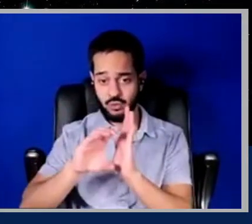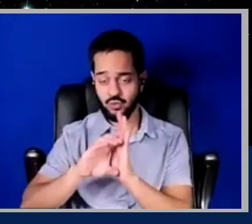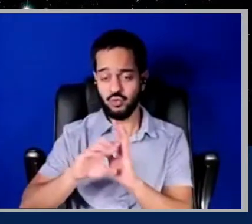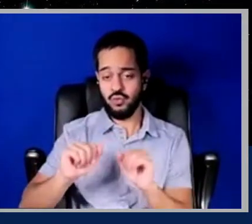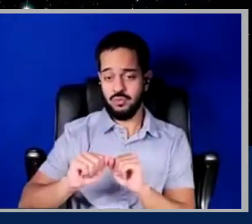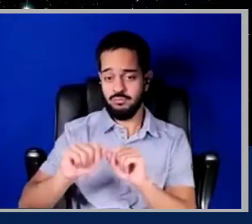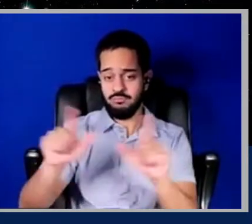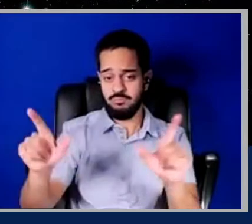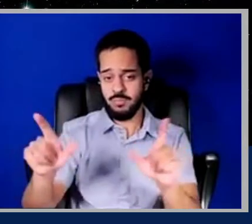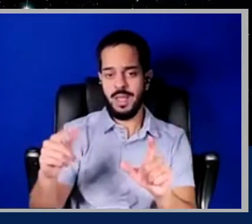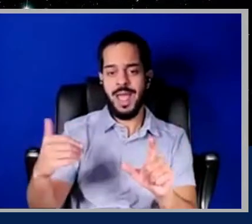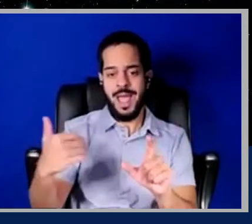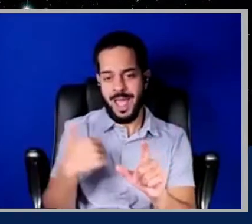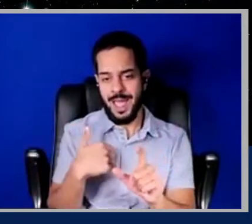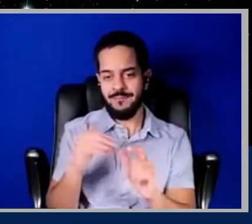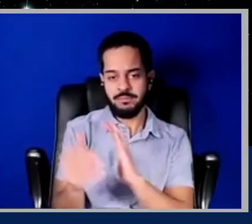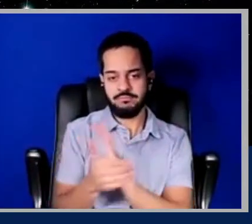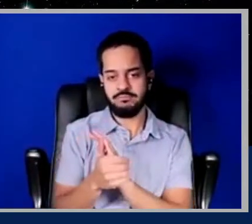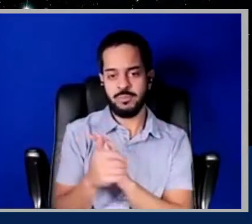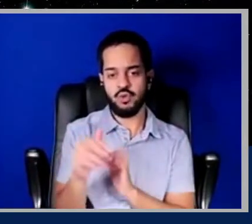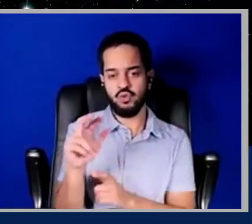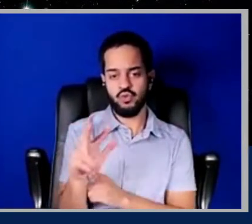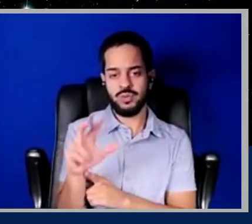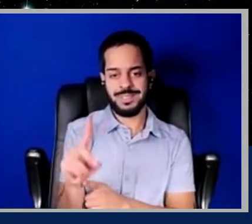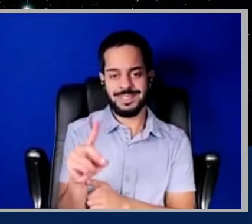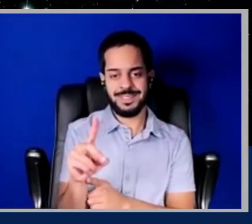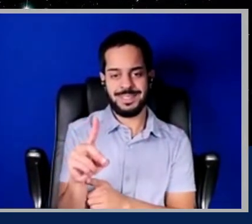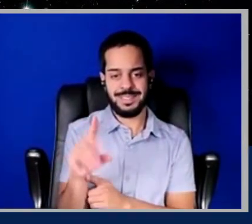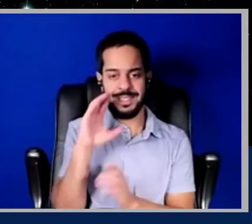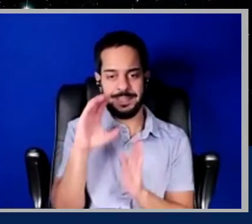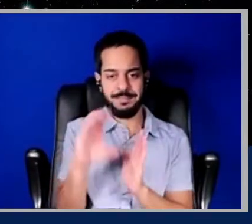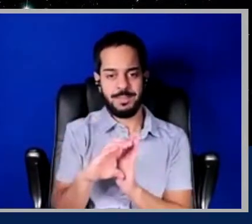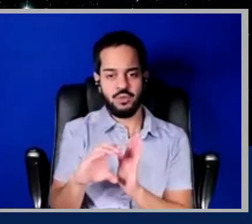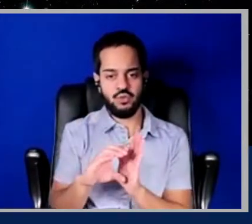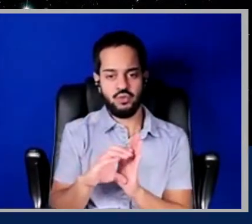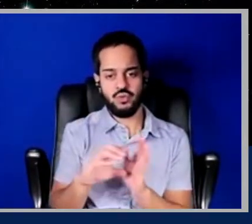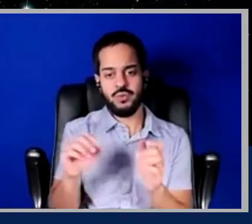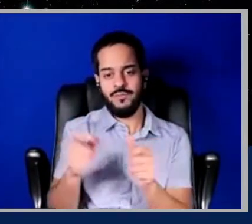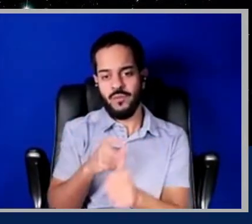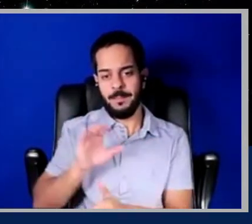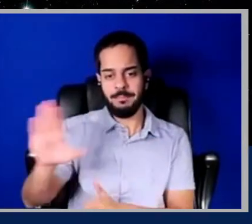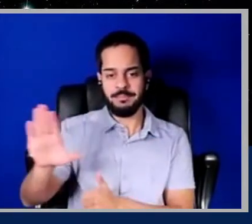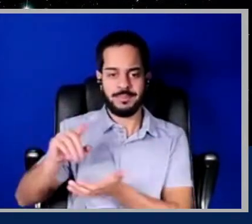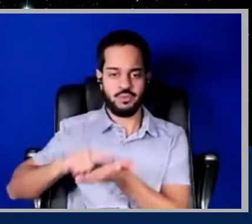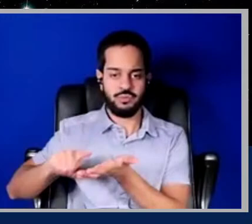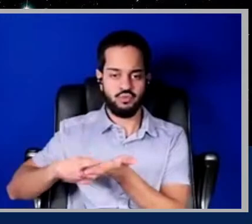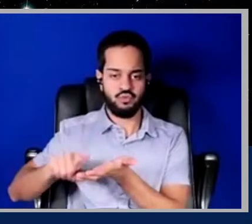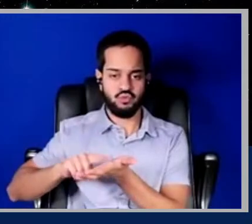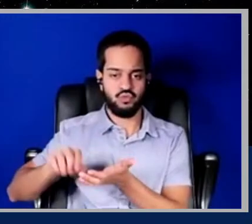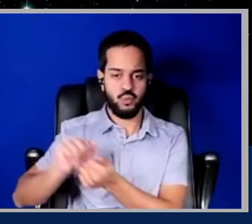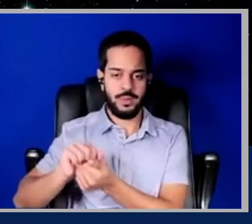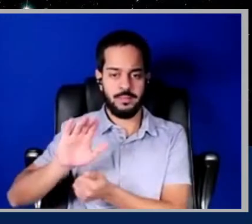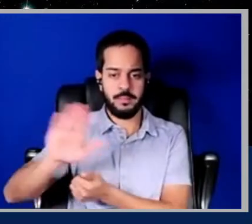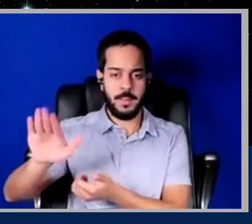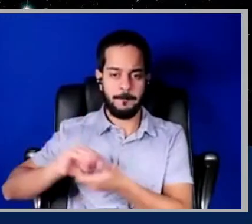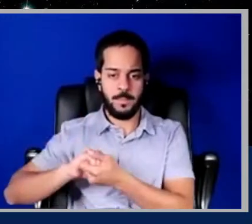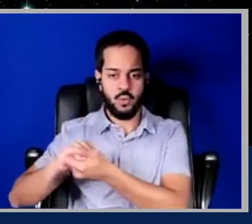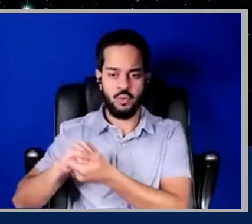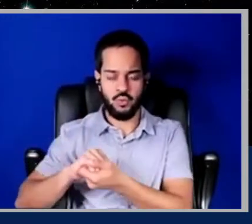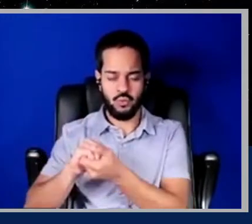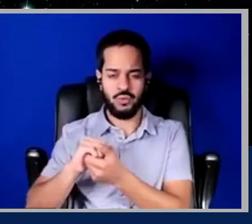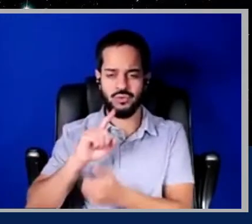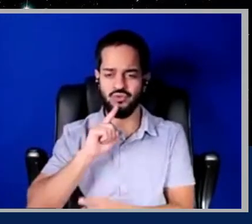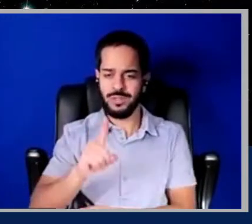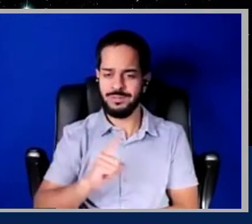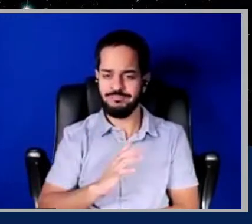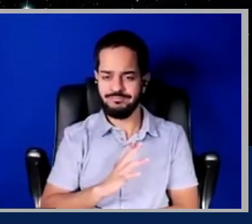create of it based on the API that he created with his research and his partners. And it's a wonderful way because I think I mentioned